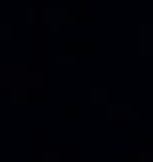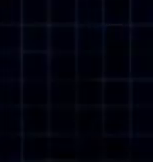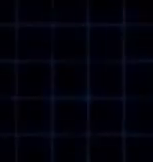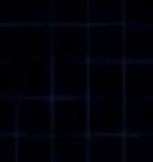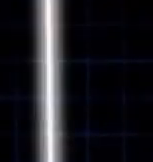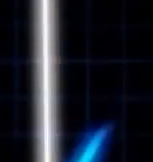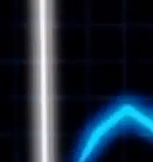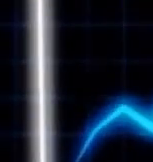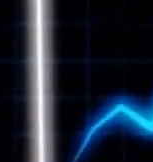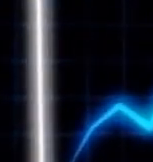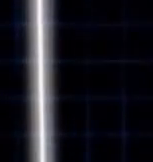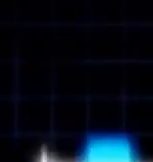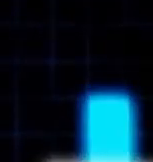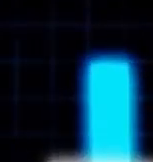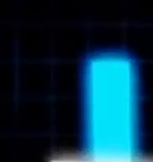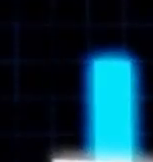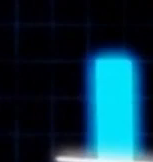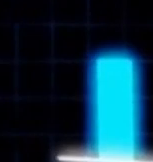ibiti.